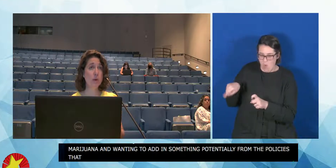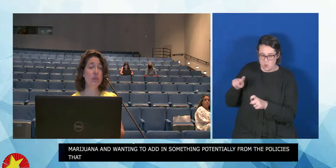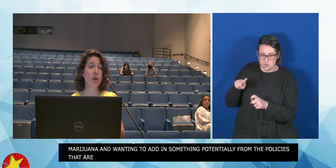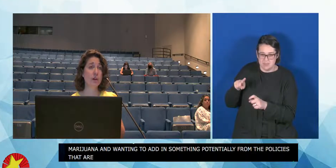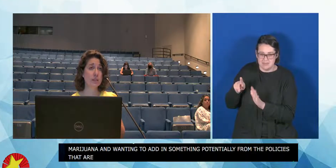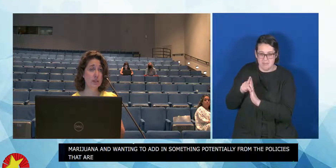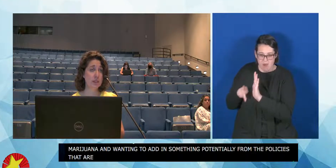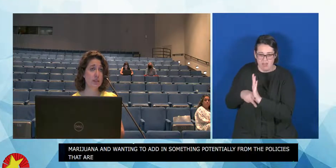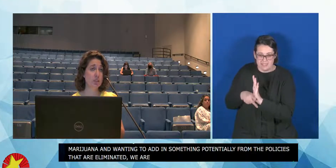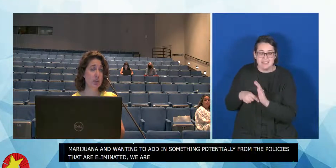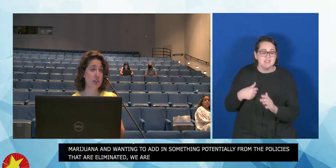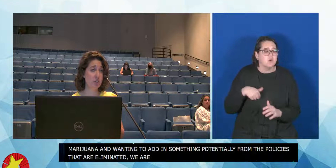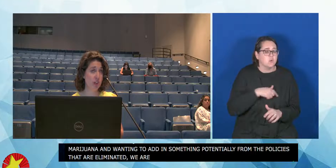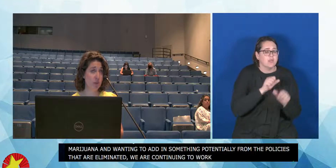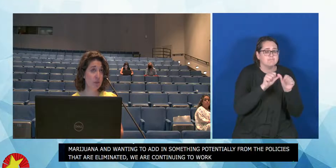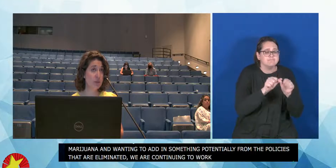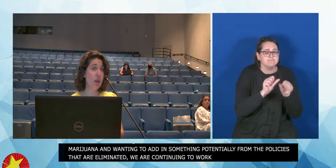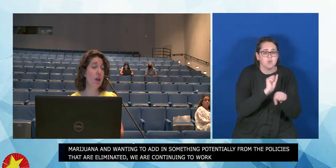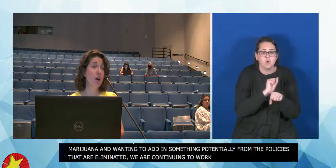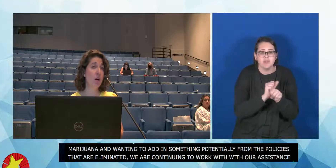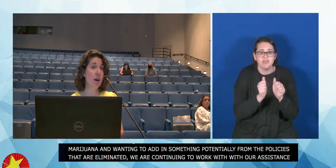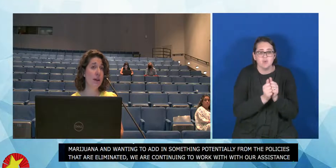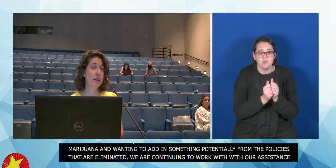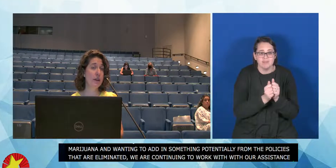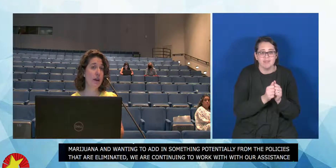work with our Assistant Attorney General